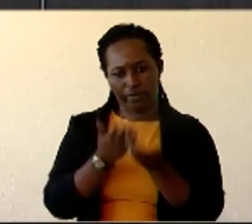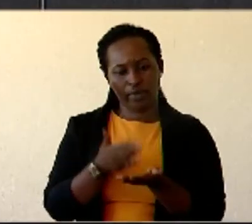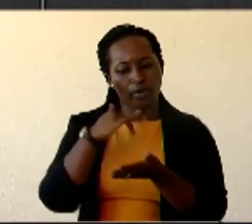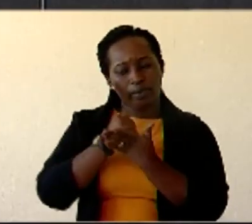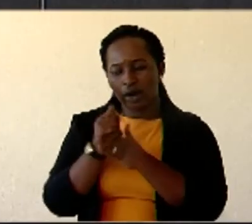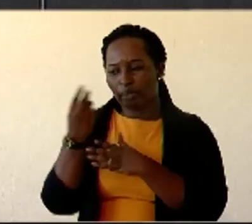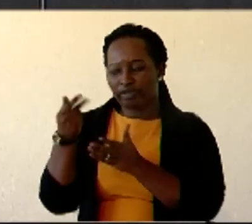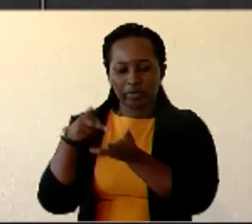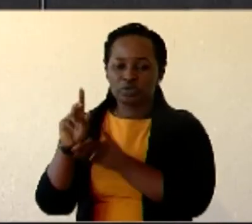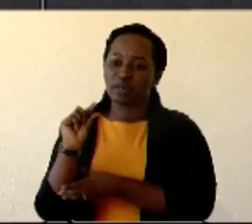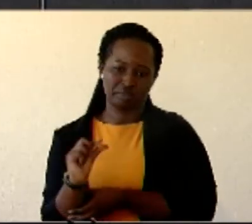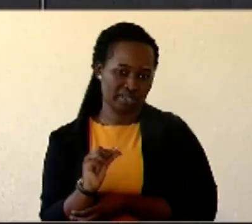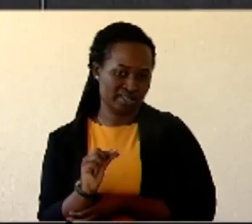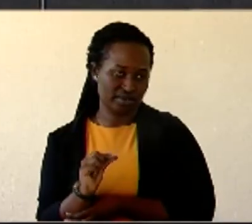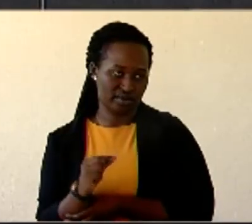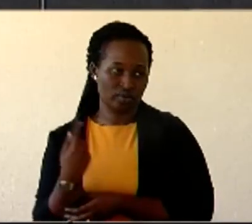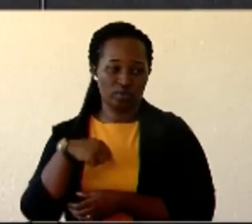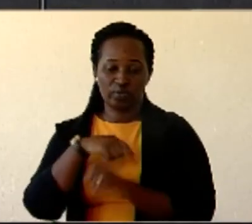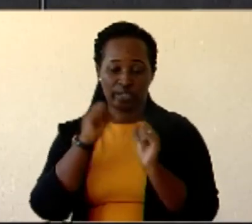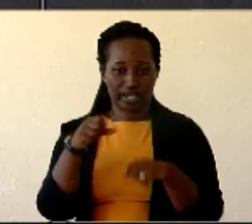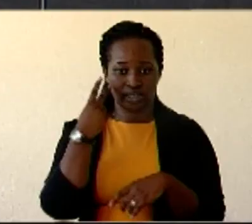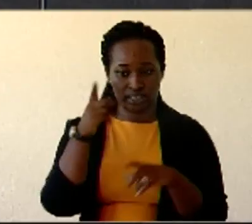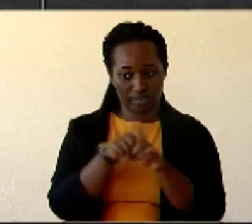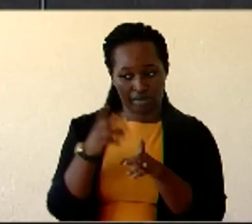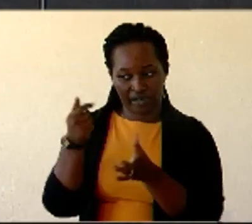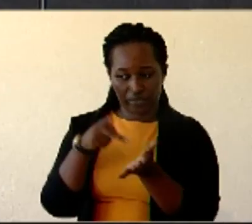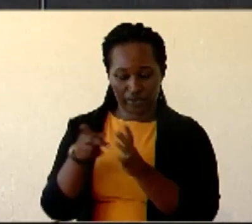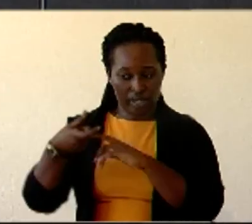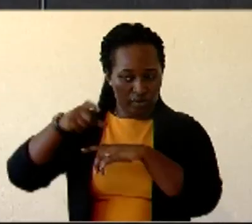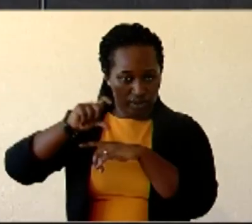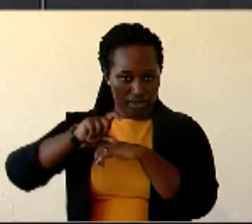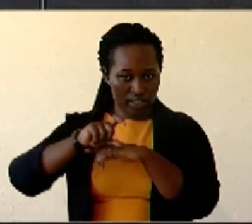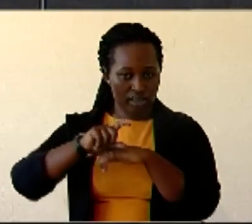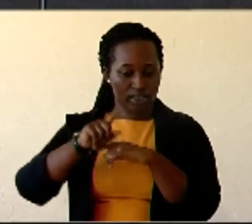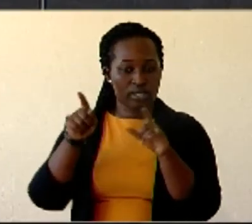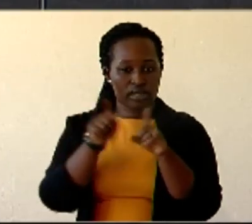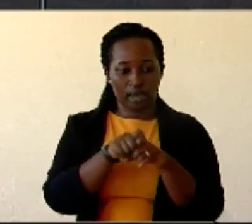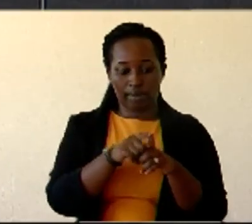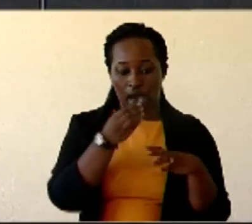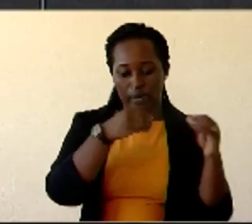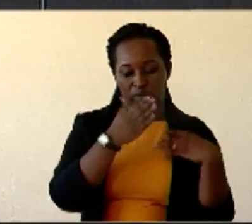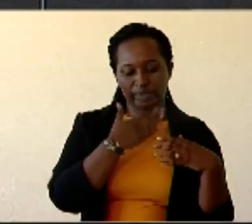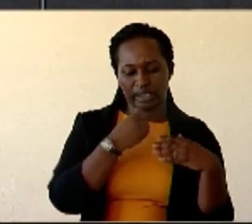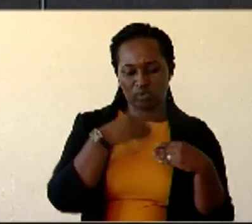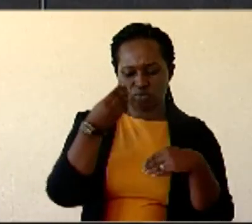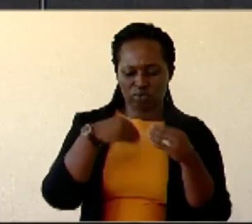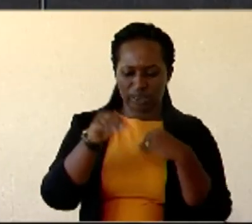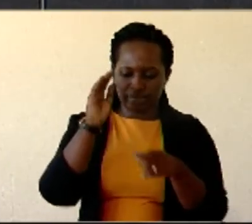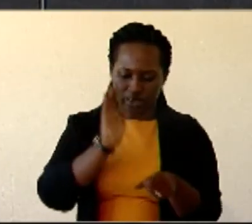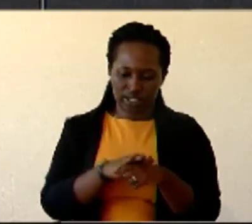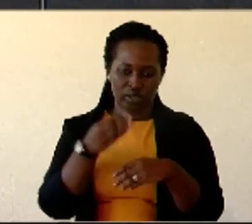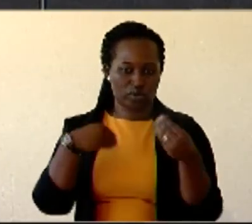see, as the price increases, then they are willing to take more to the market. So